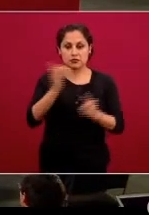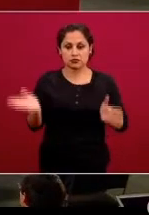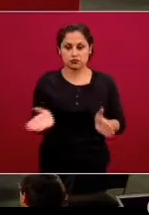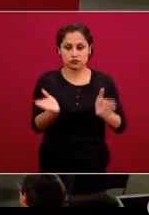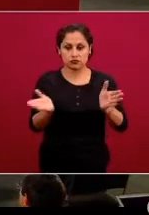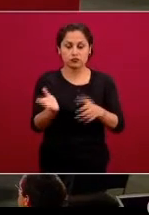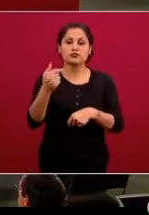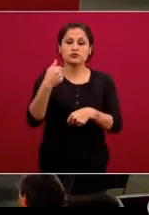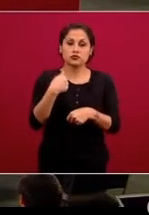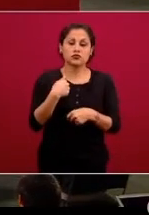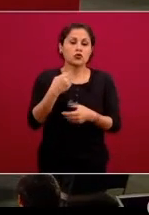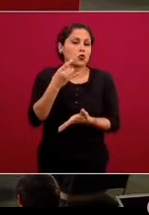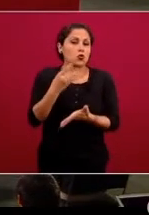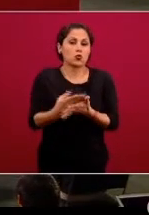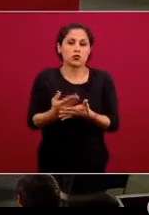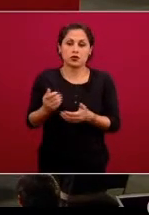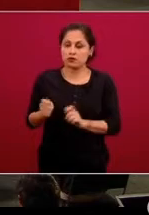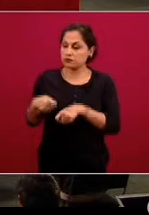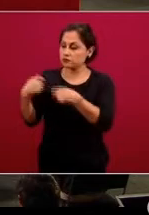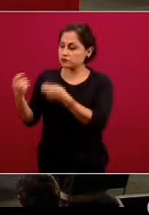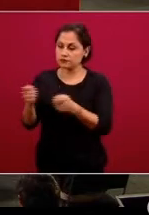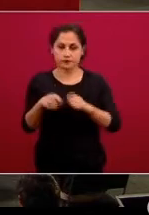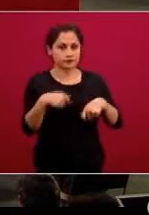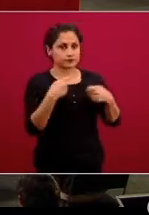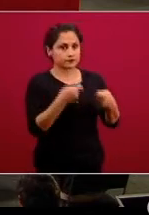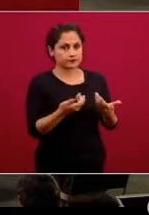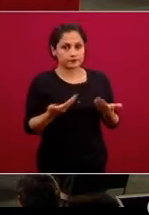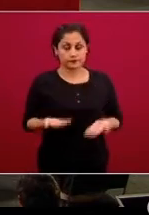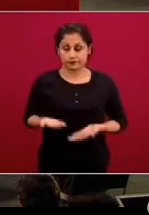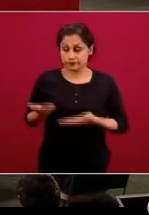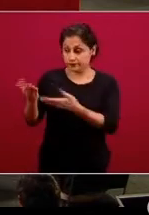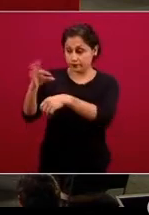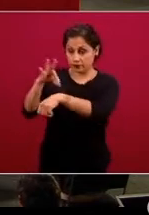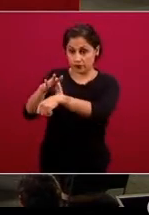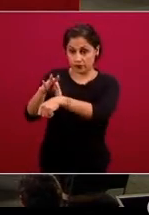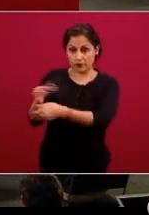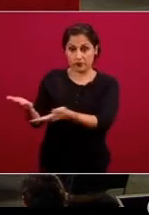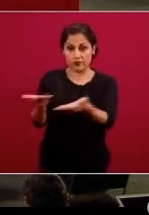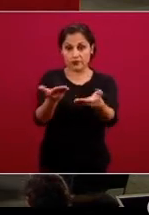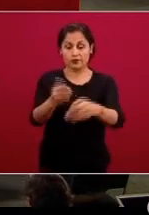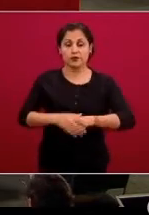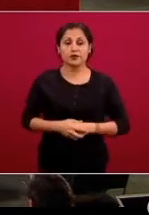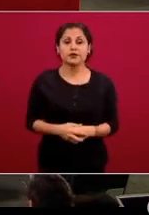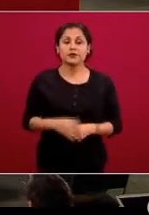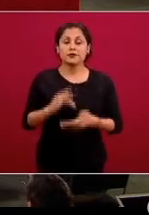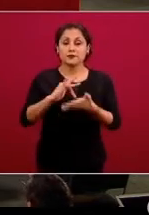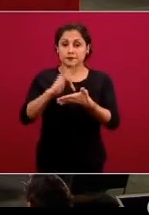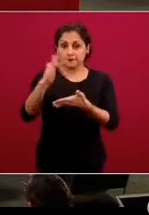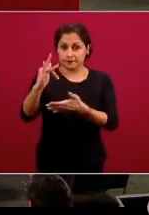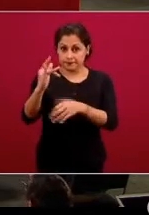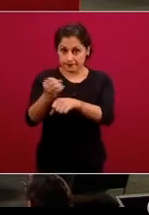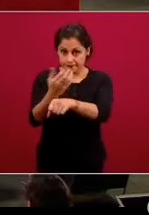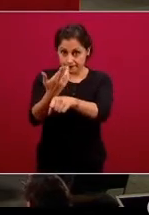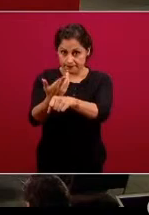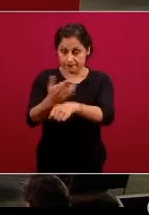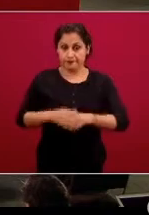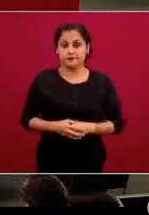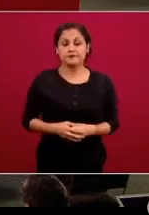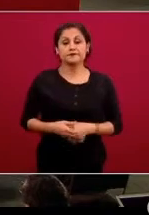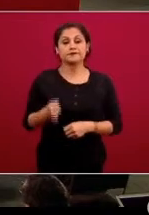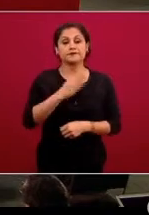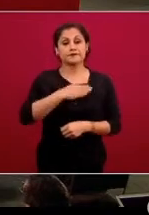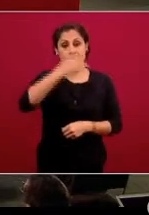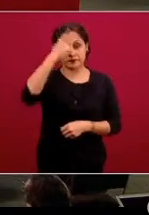person here to moderate our session. Doctor, please go ahead. Good afternoon, everyone. We're going to